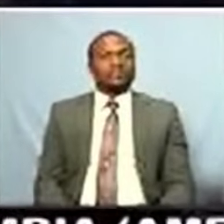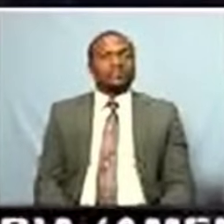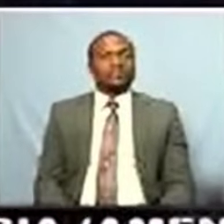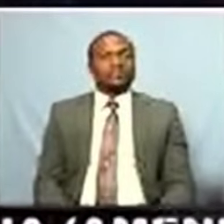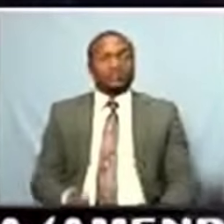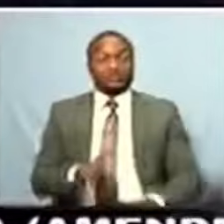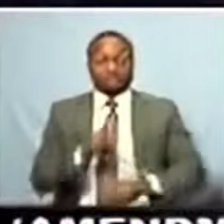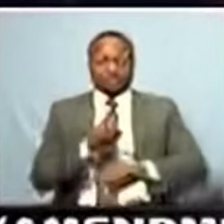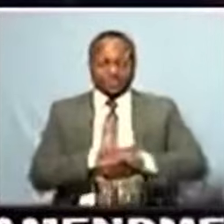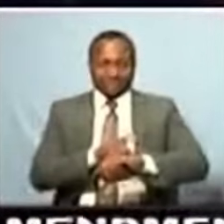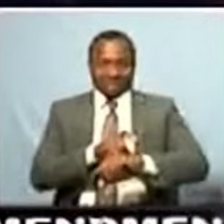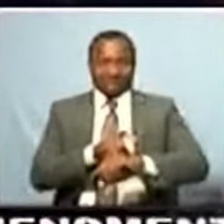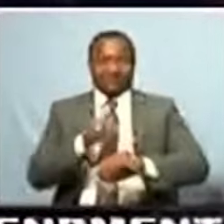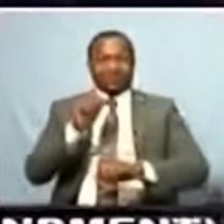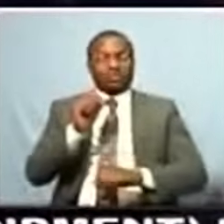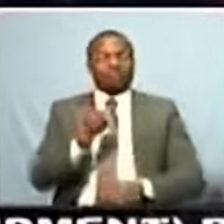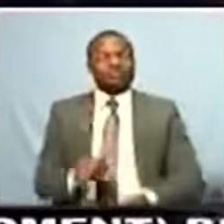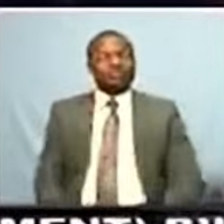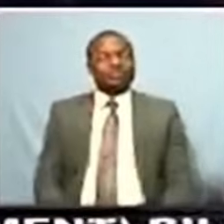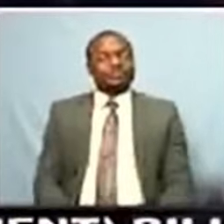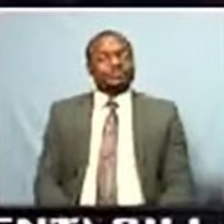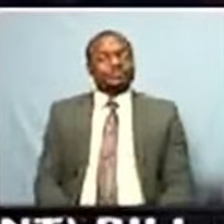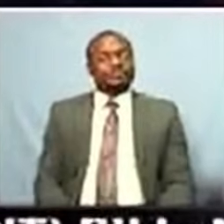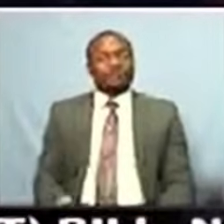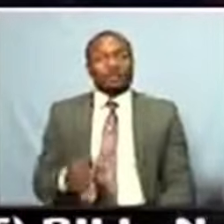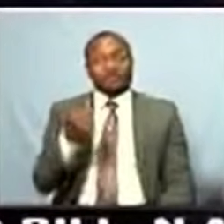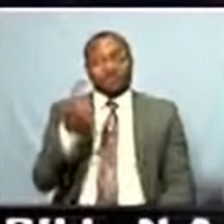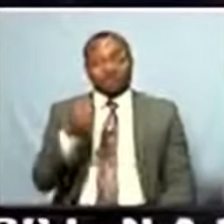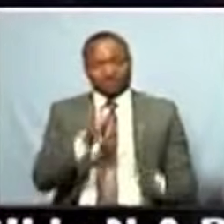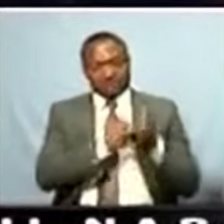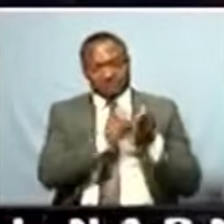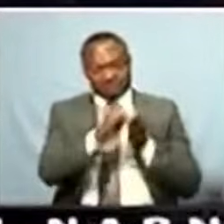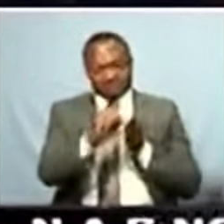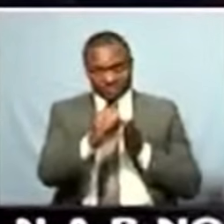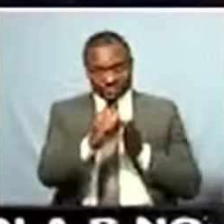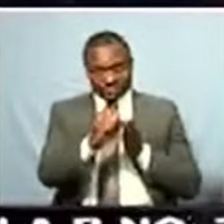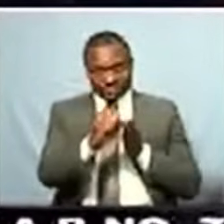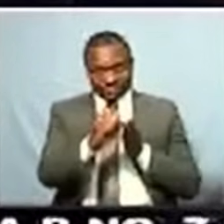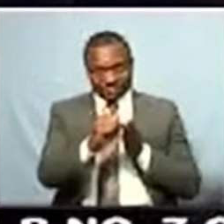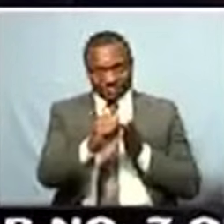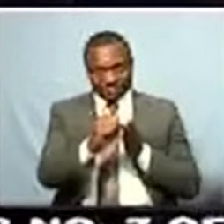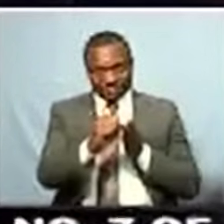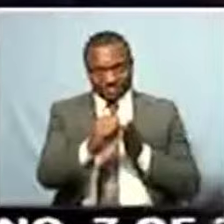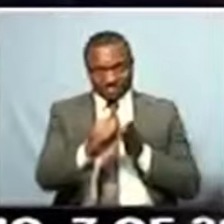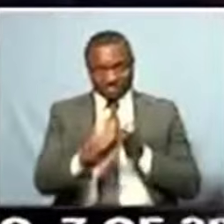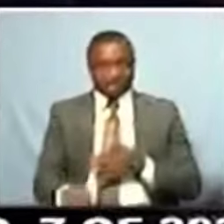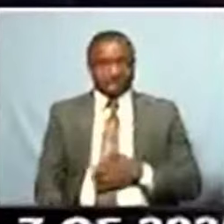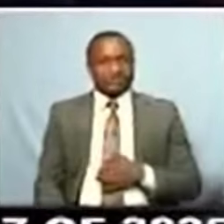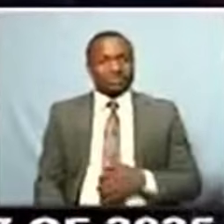tying in one sentence the